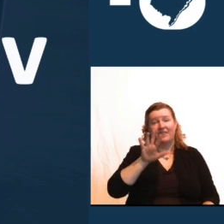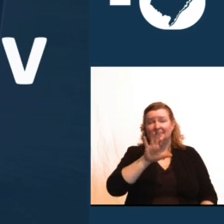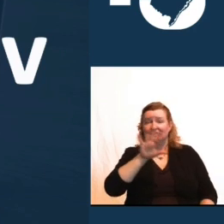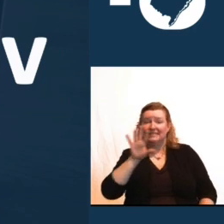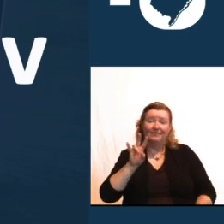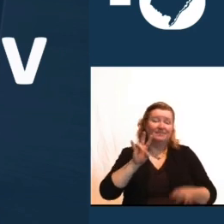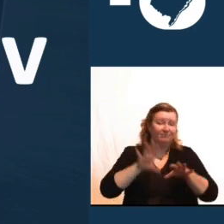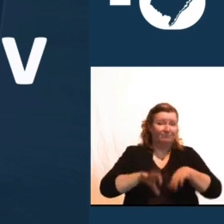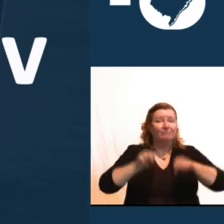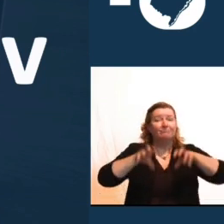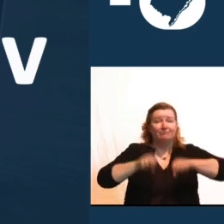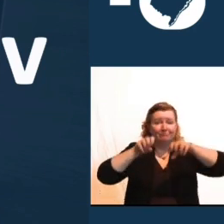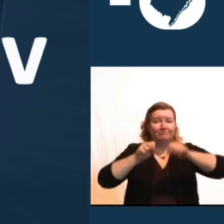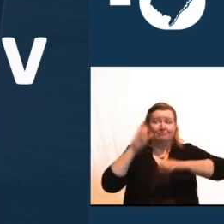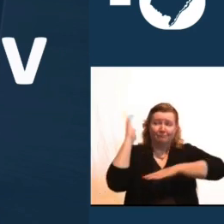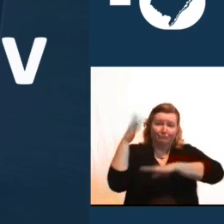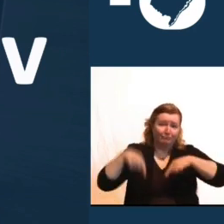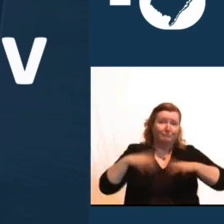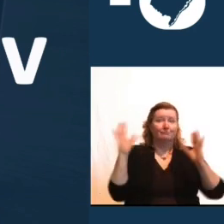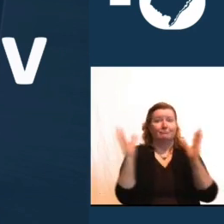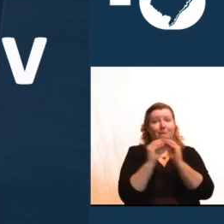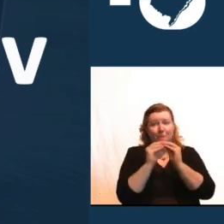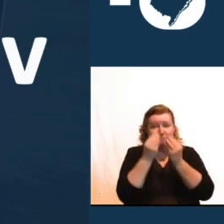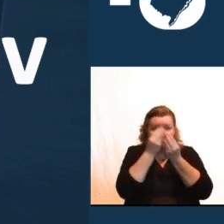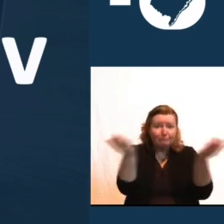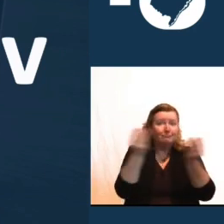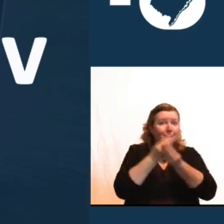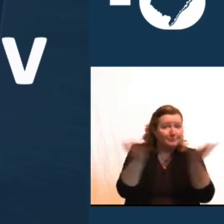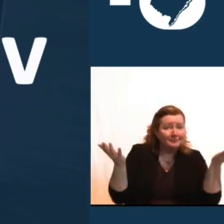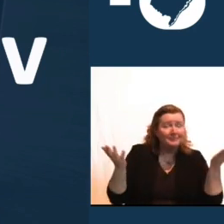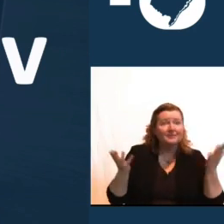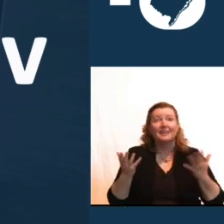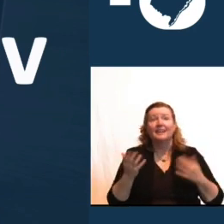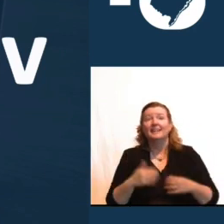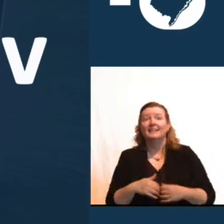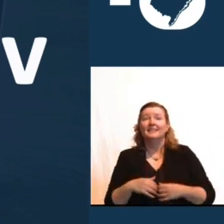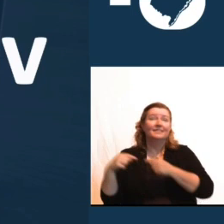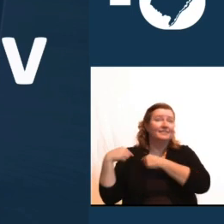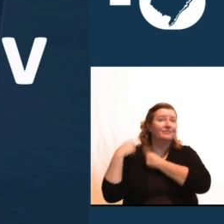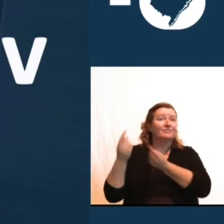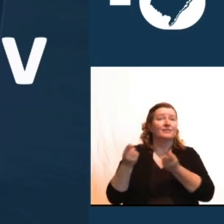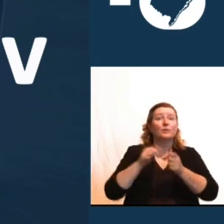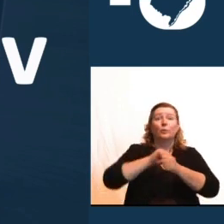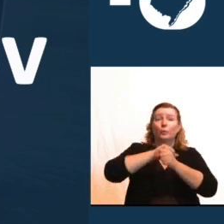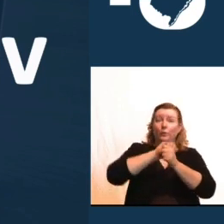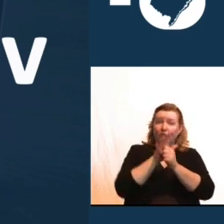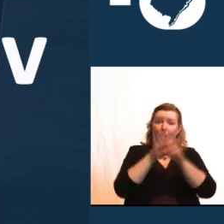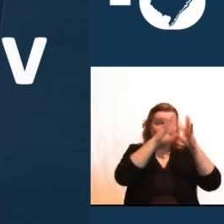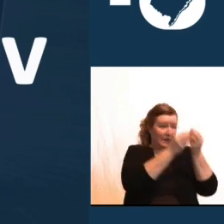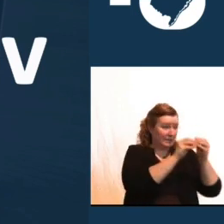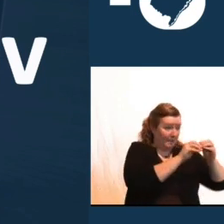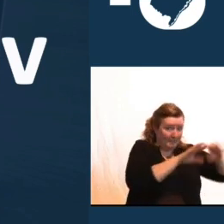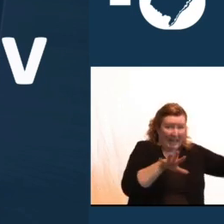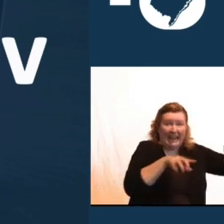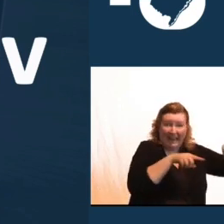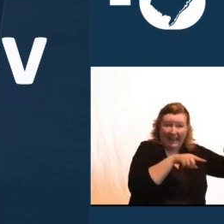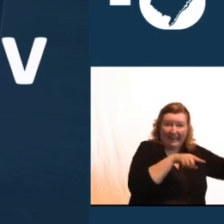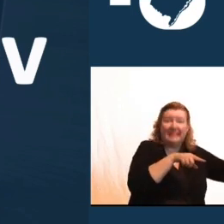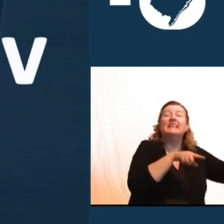to endemic, and as we transition away from crisis management to a more normal way of life, it is the right